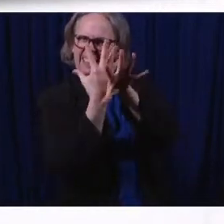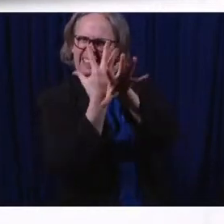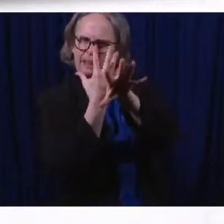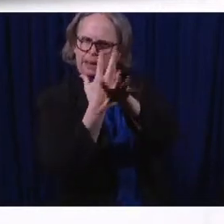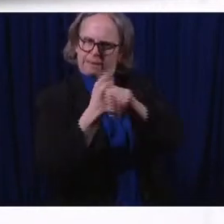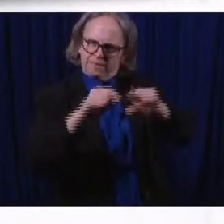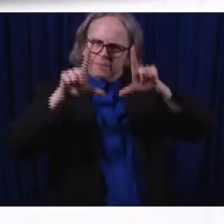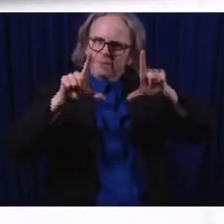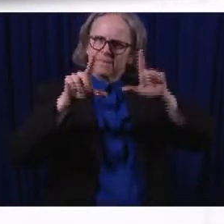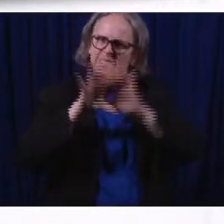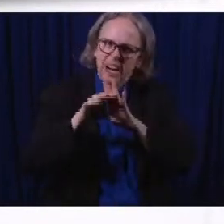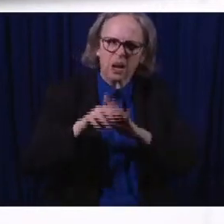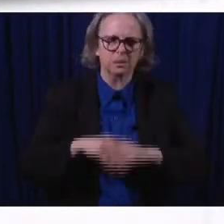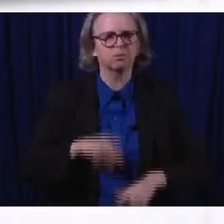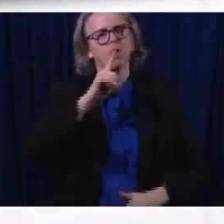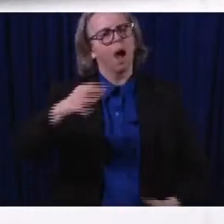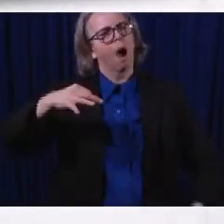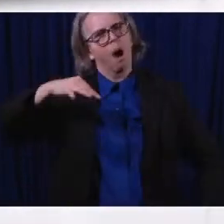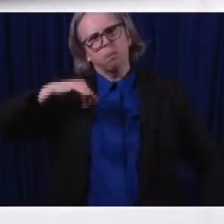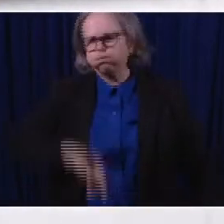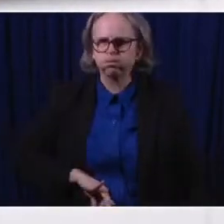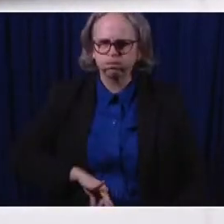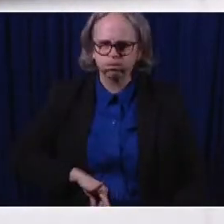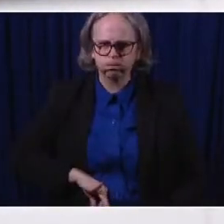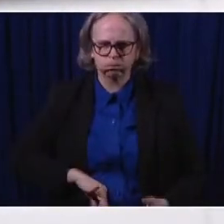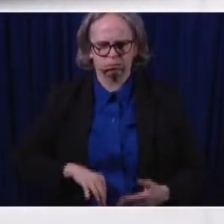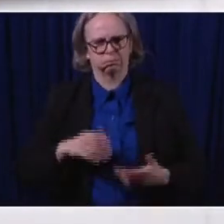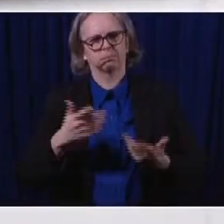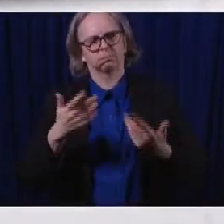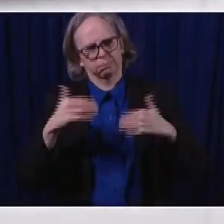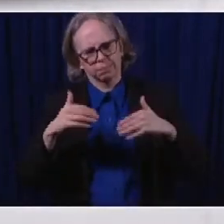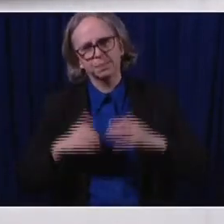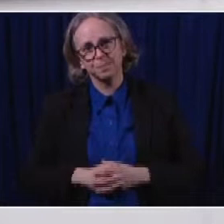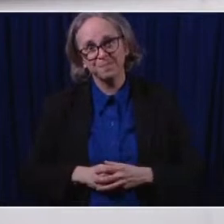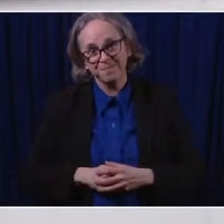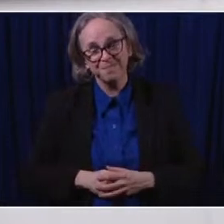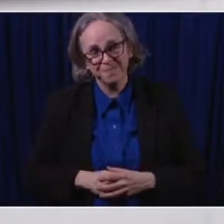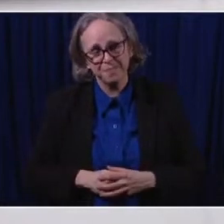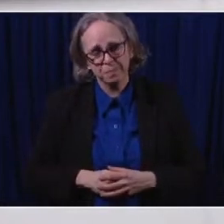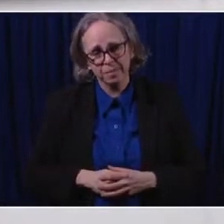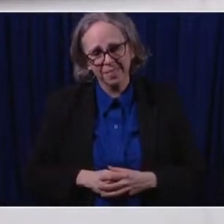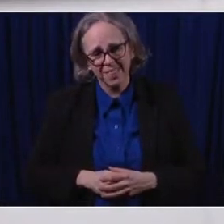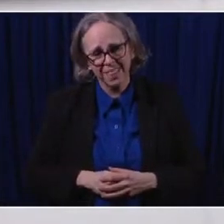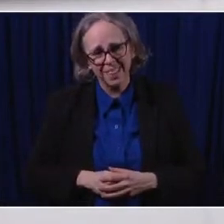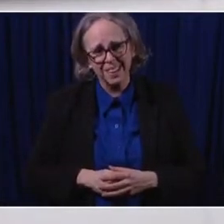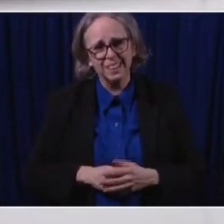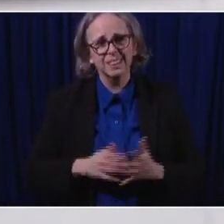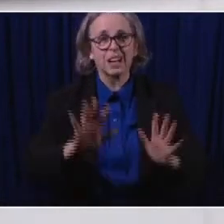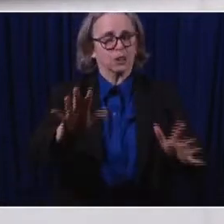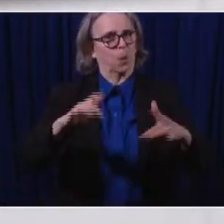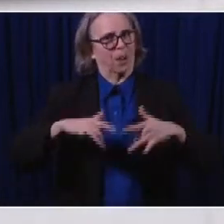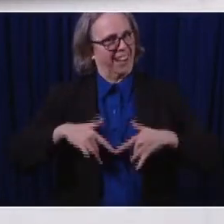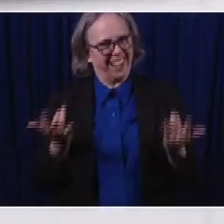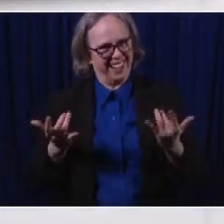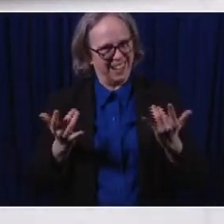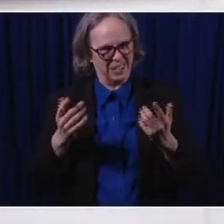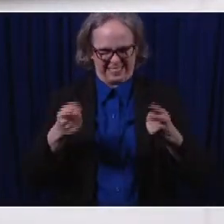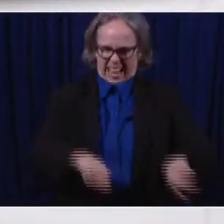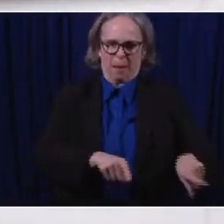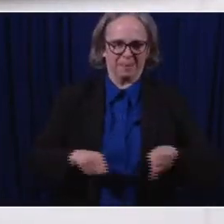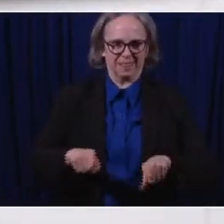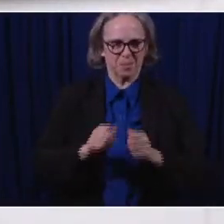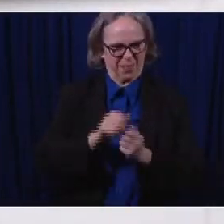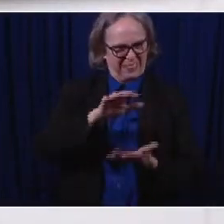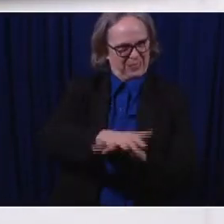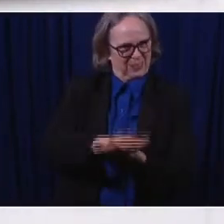they've launched this. And so the district was thrilled with this. They're moving forward. They're